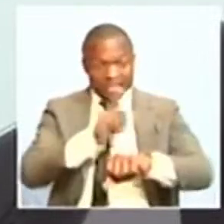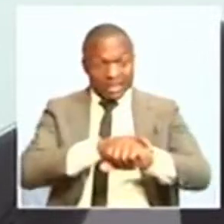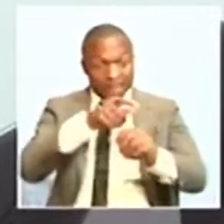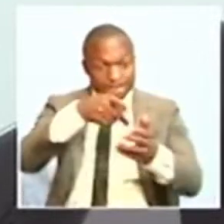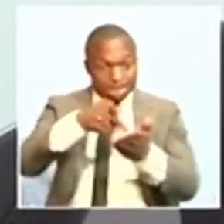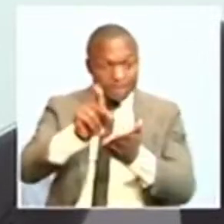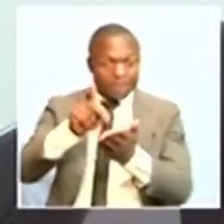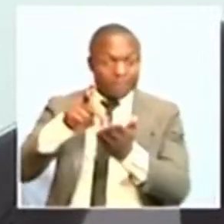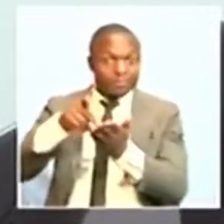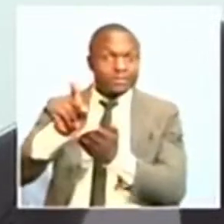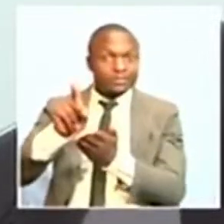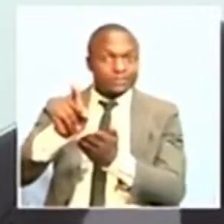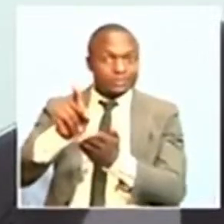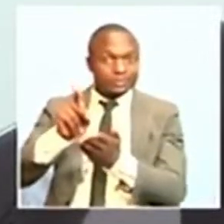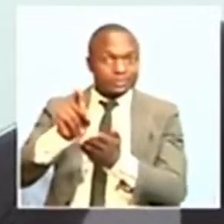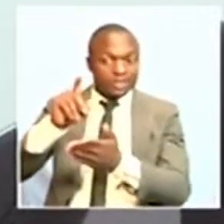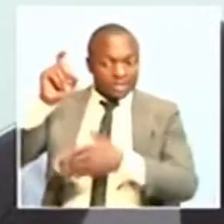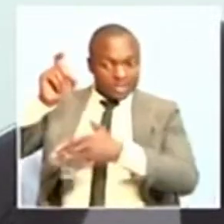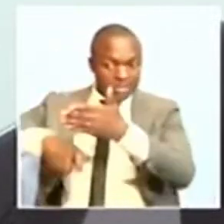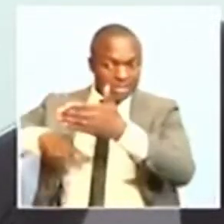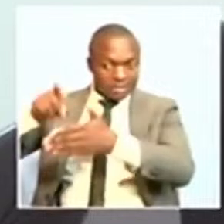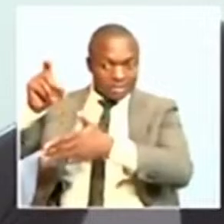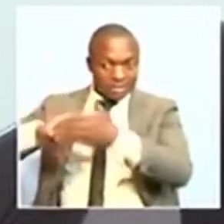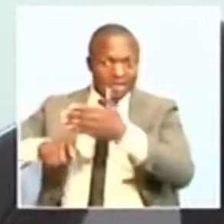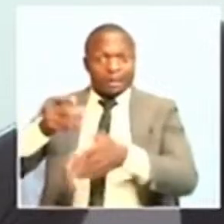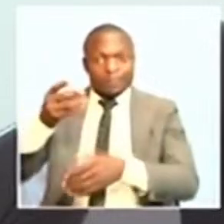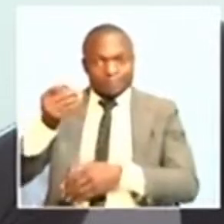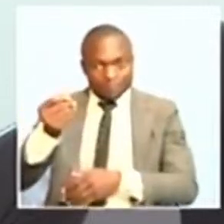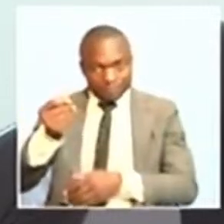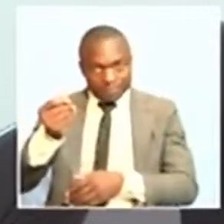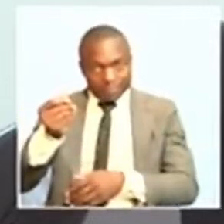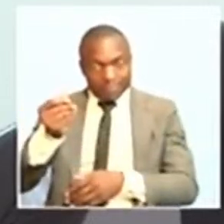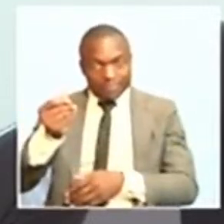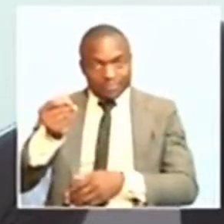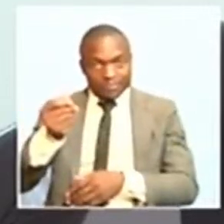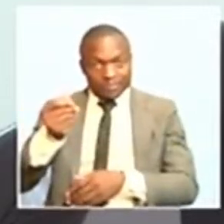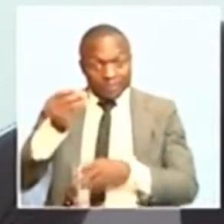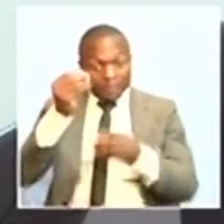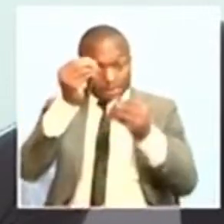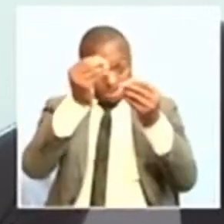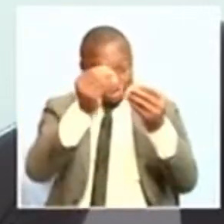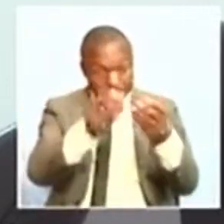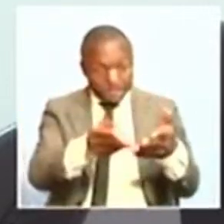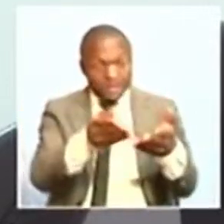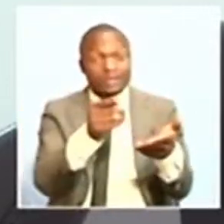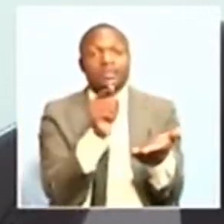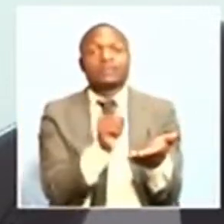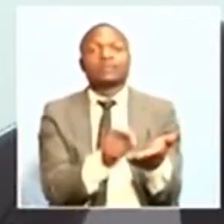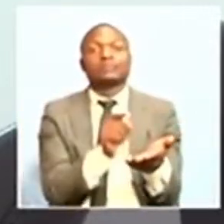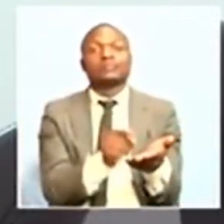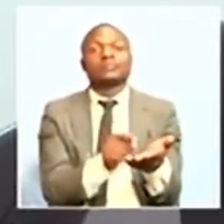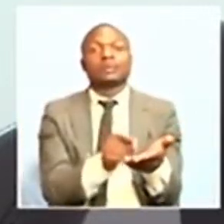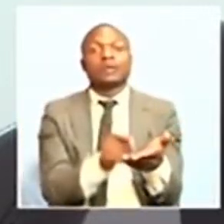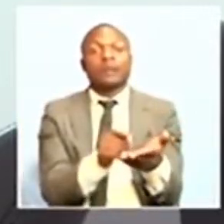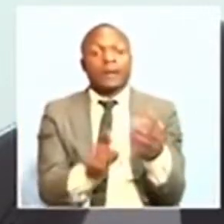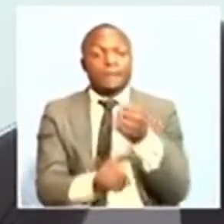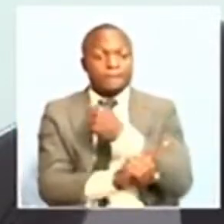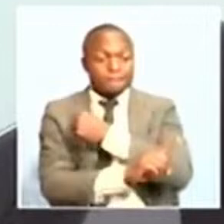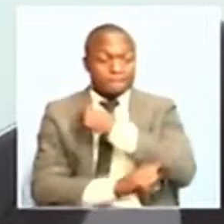payment of tax revenue by placing this this